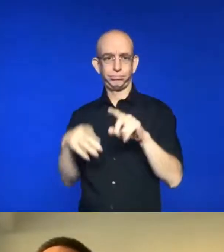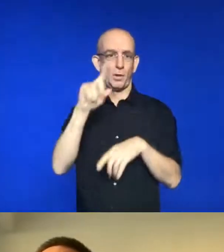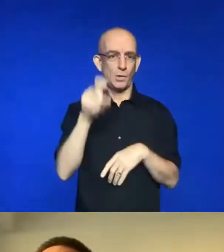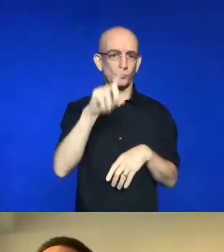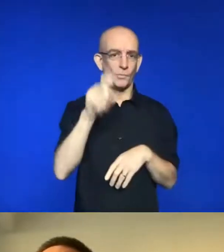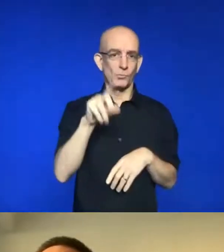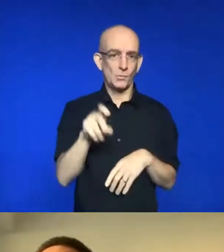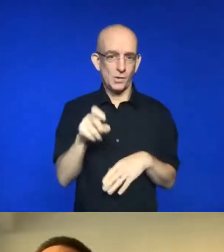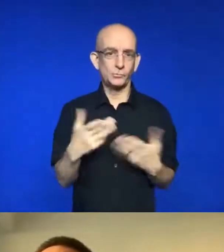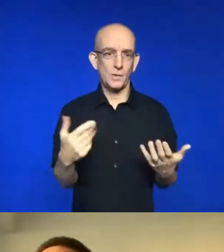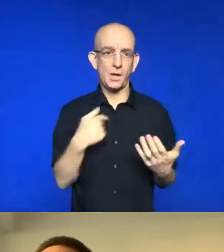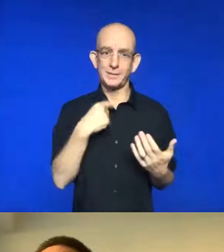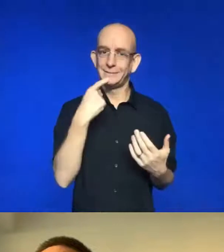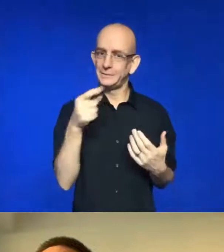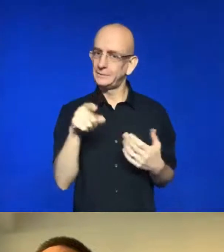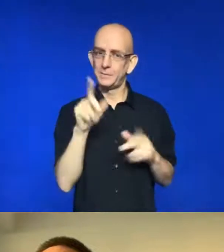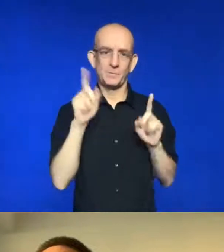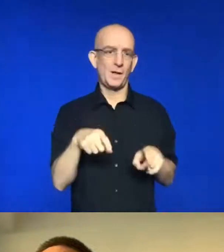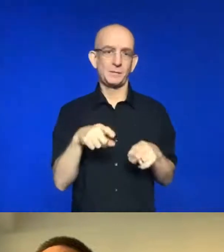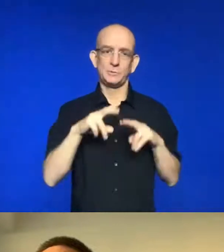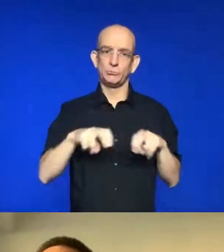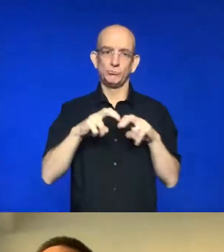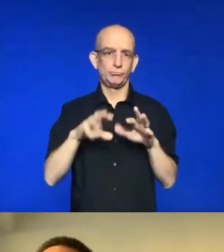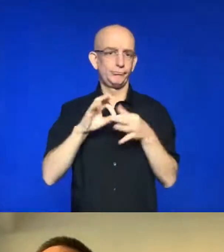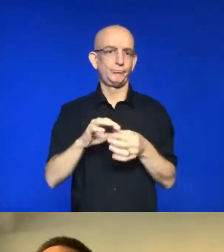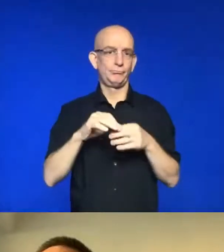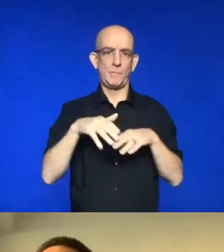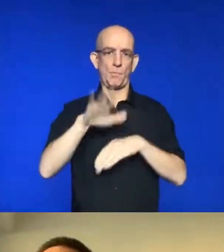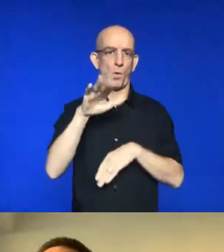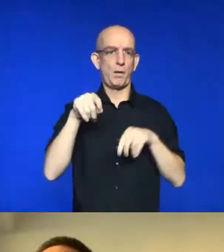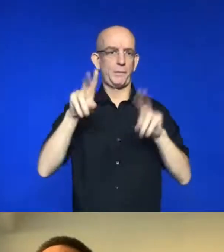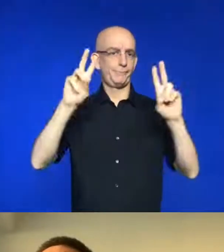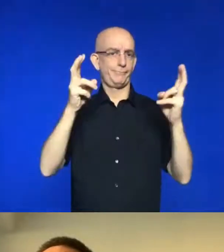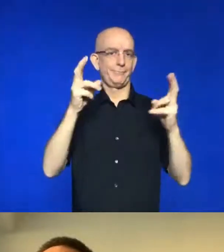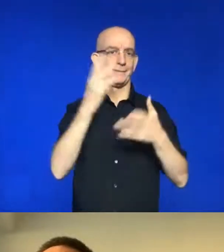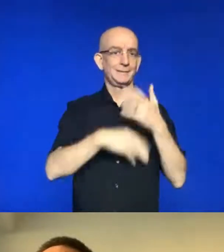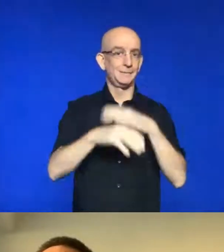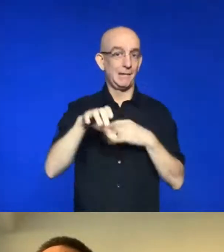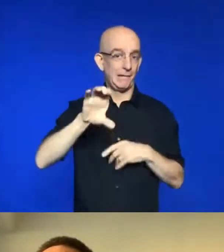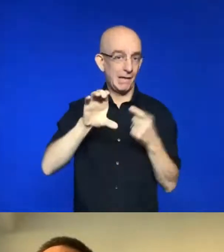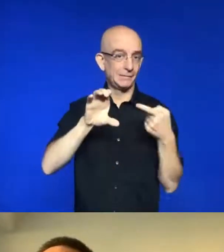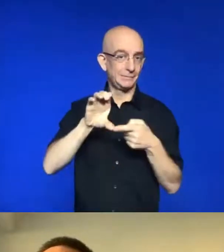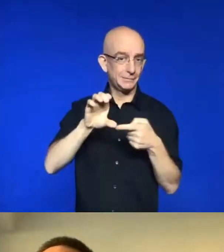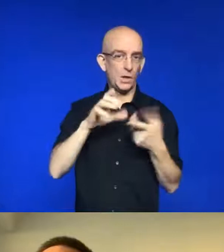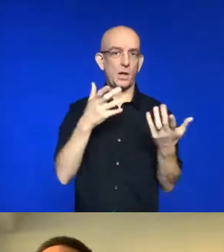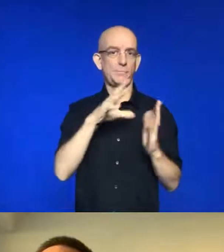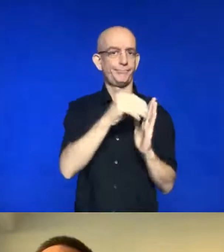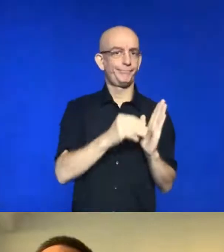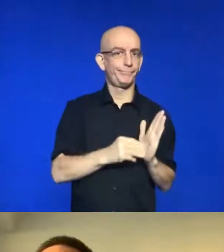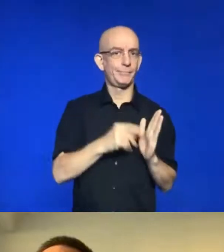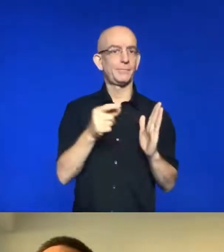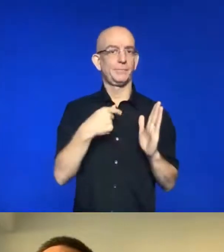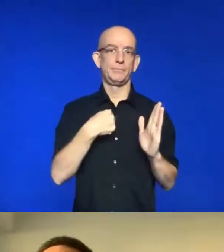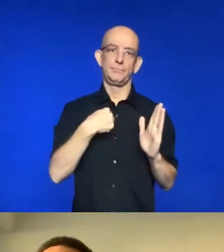that. So perhaps we can think of another opportunity to discuss more in details about